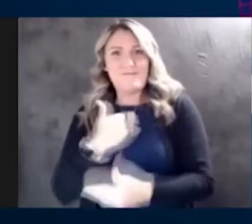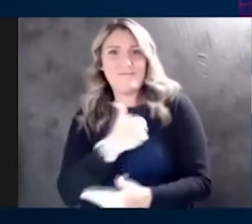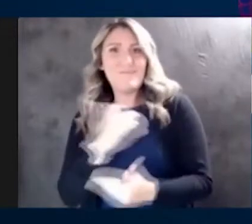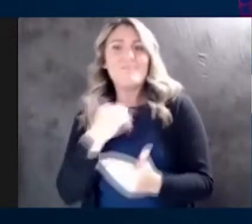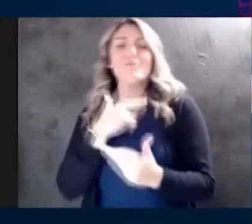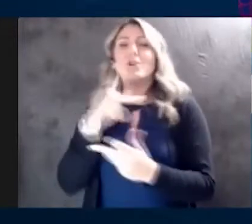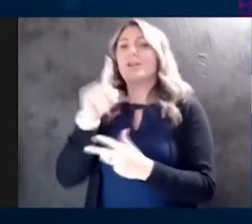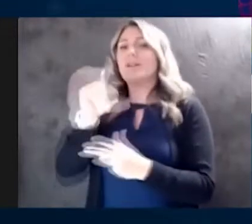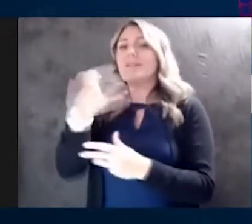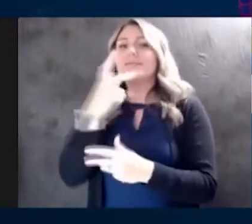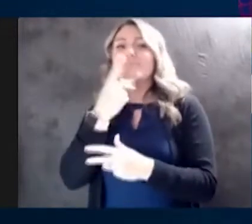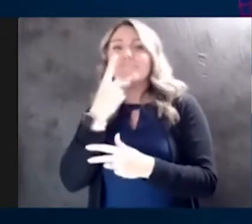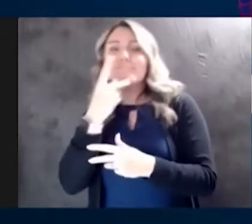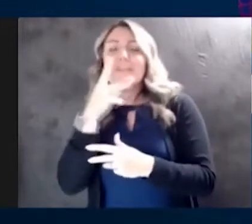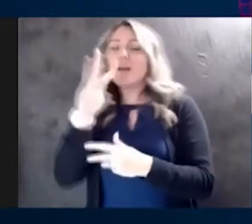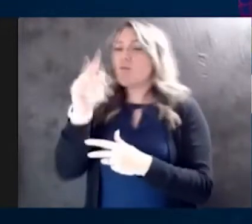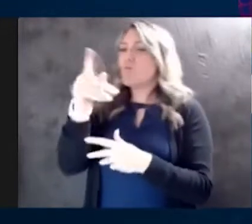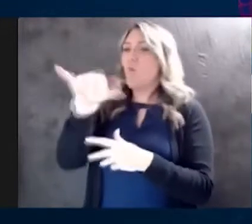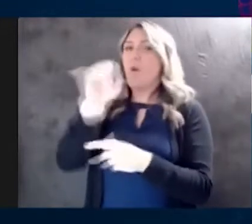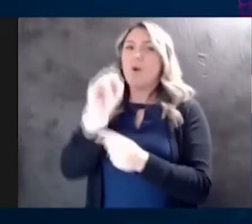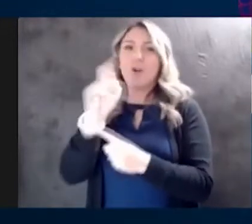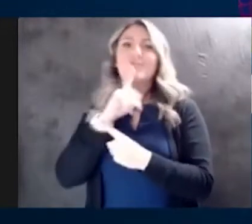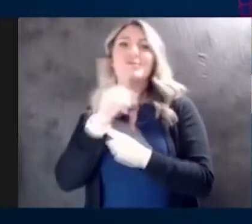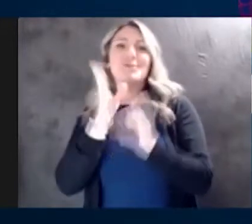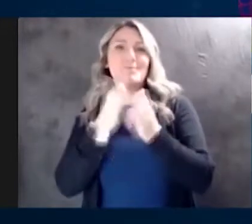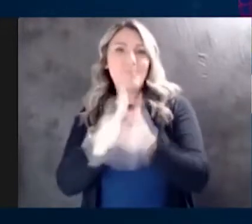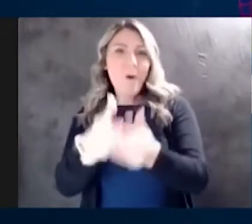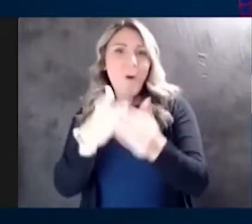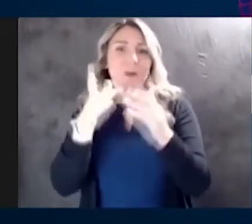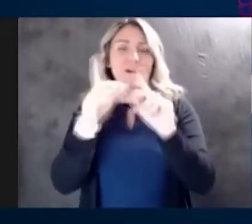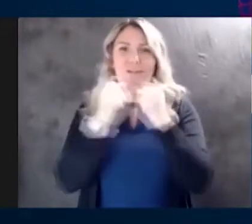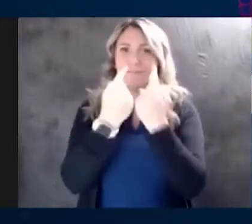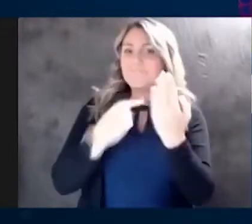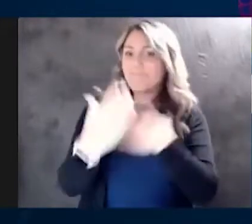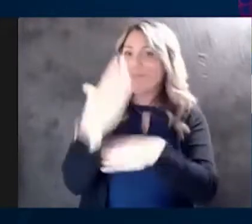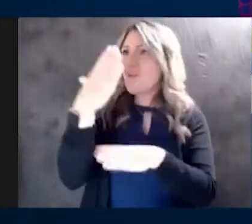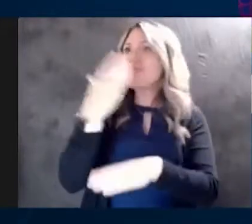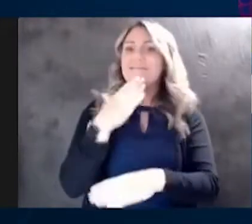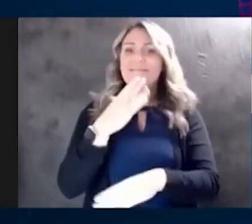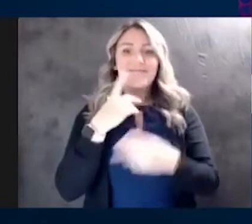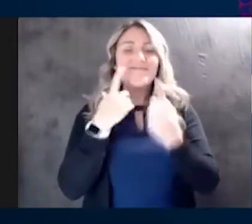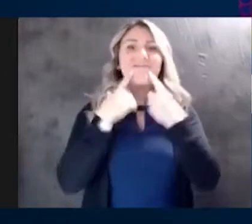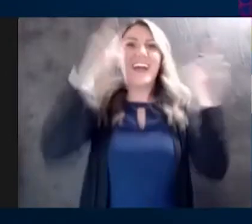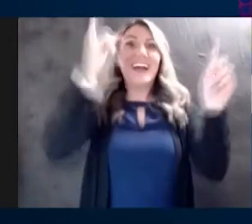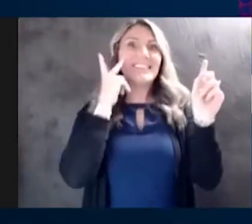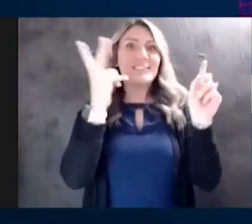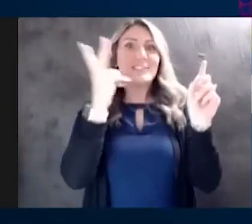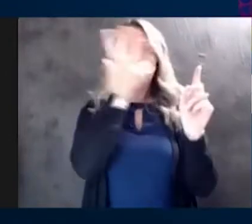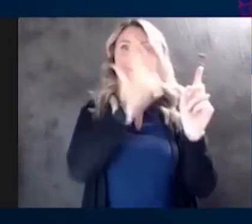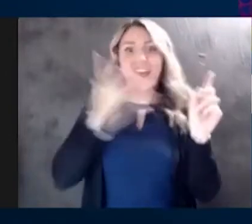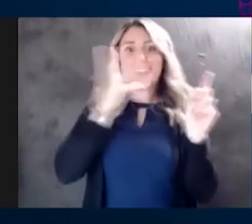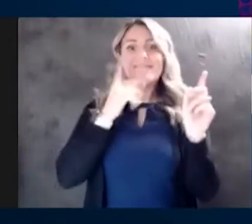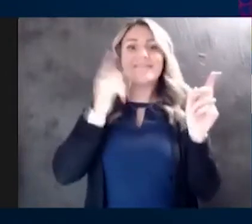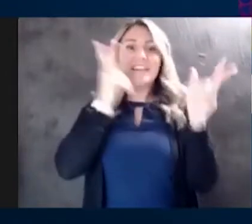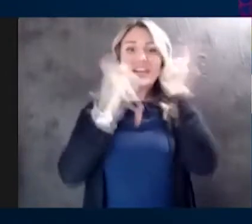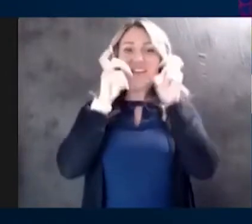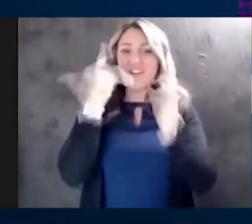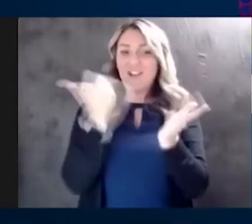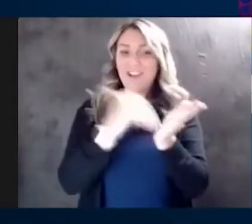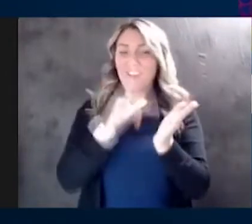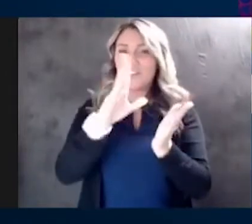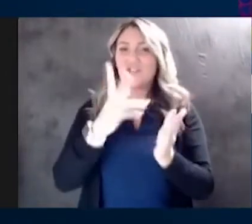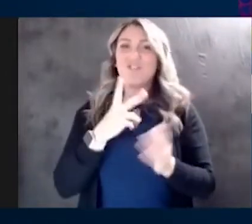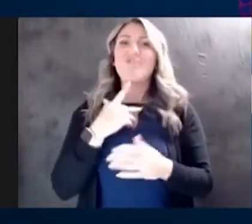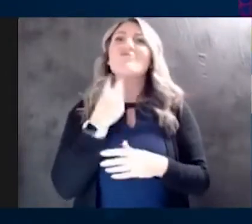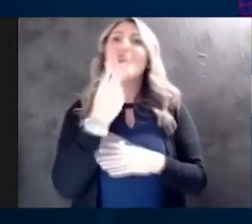Boat team. So good morning. So good to finally see your faces and hear your voices again. Before we get into our